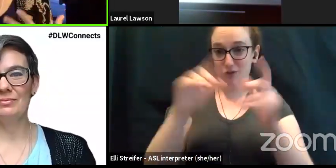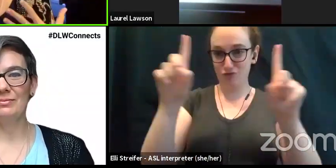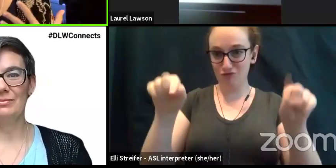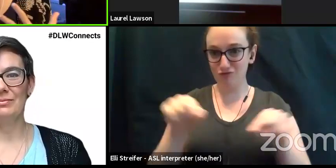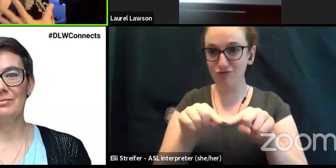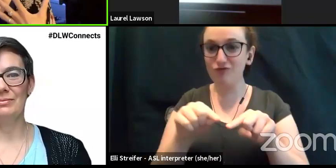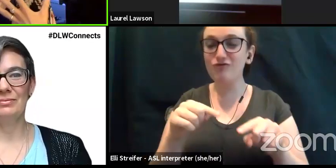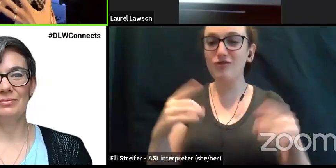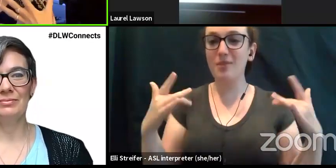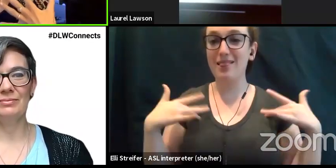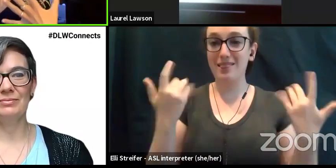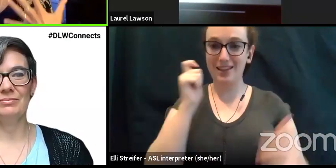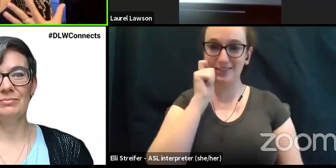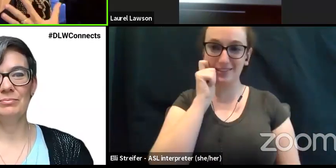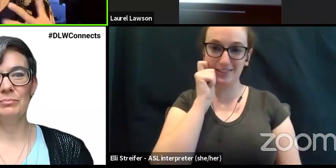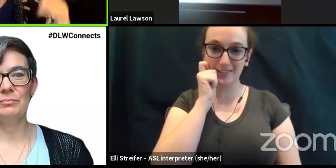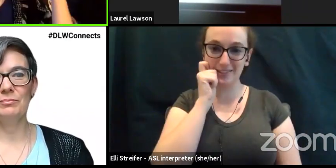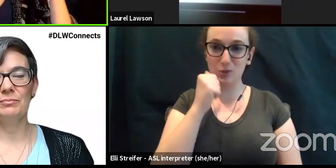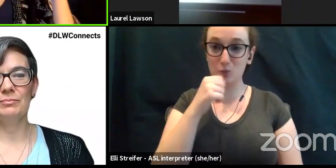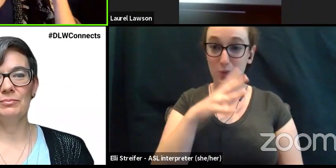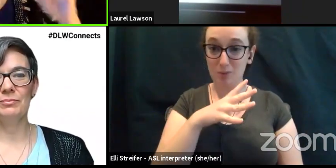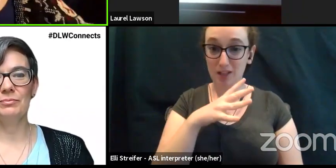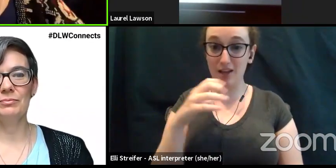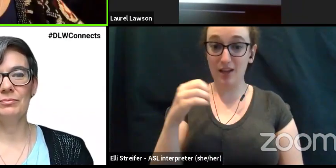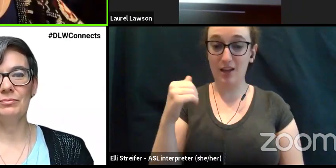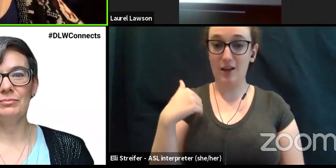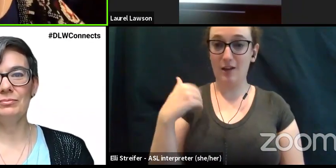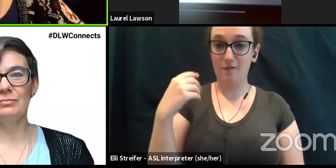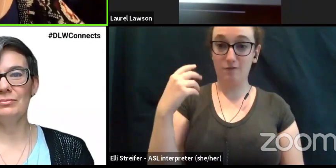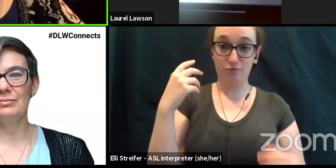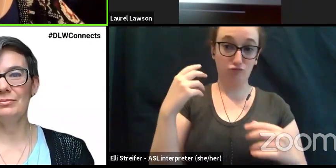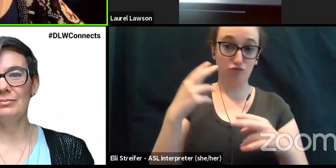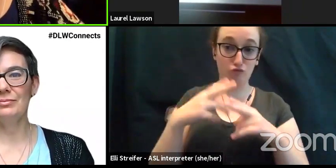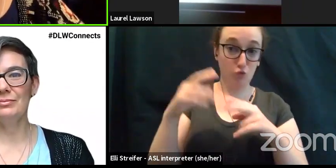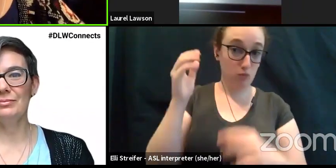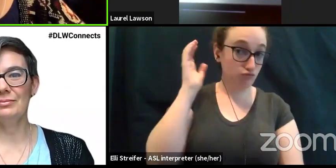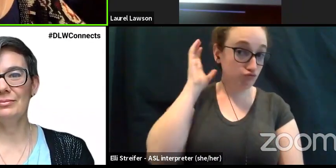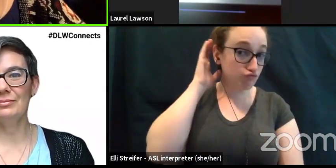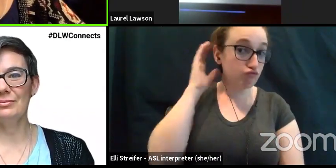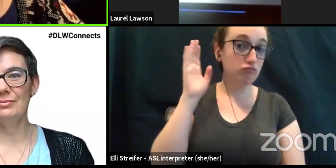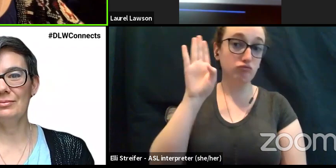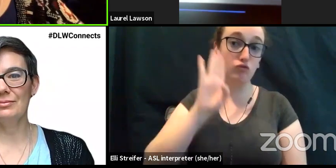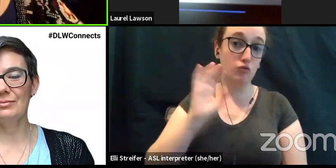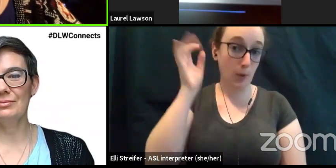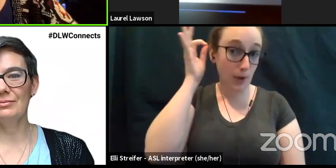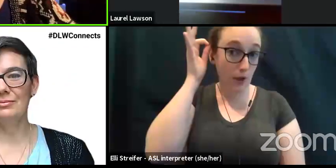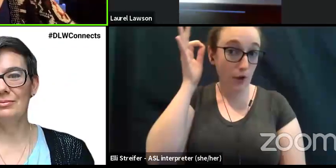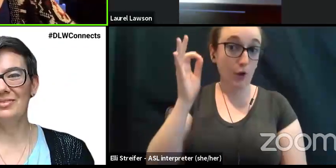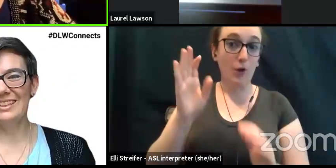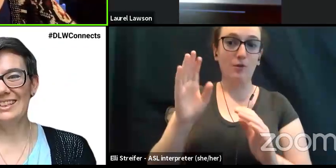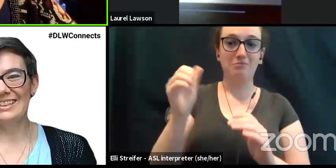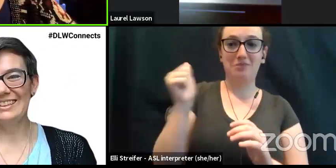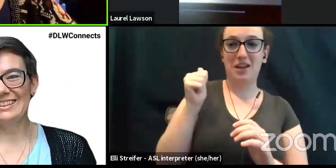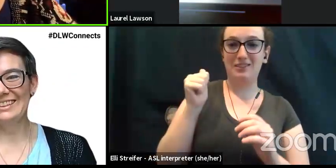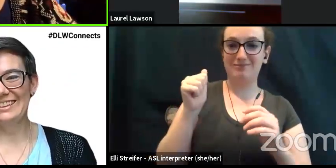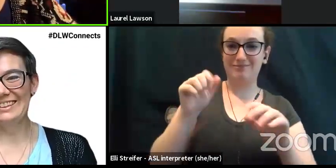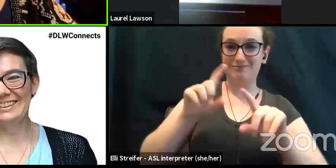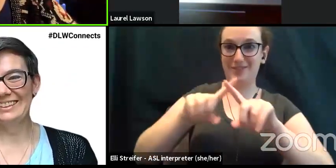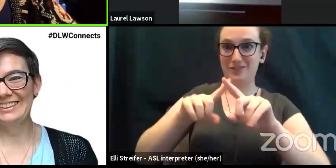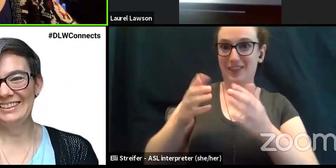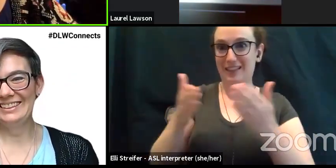a fair-skinned woman with a short bob in brown. And behind me is a very cluttered background of